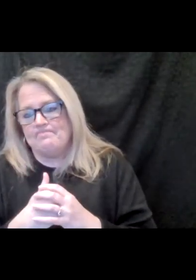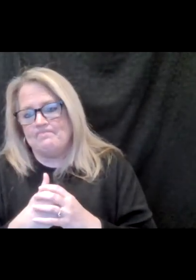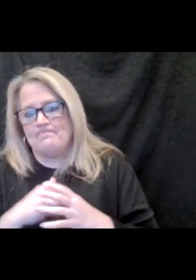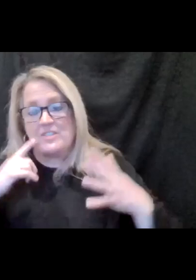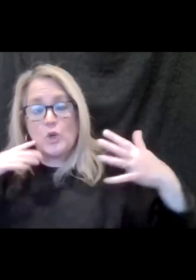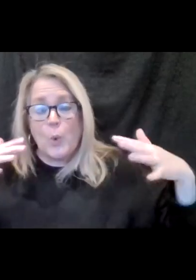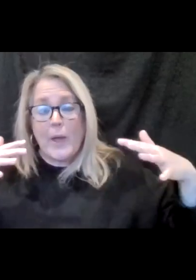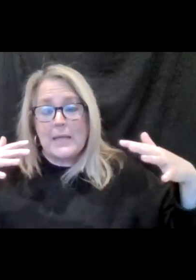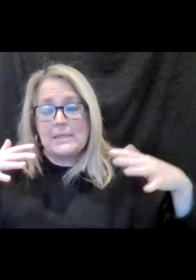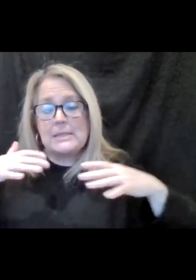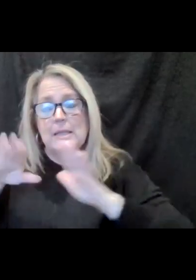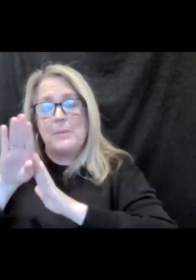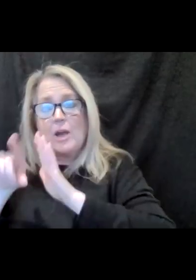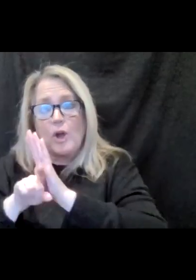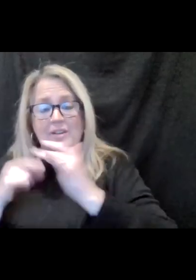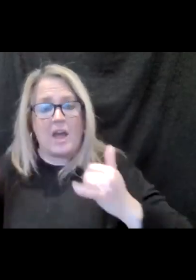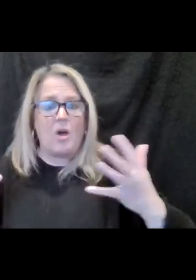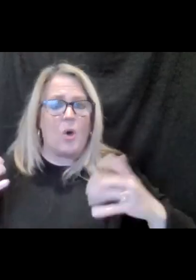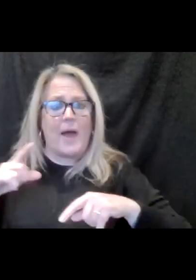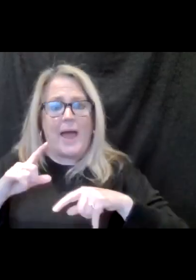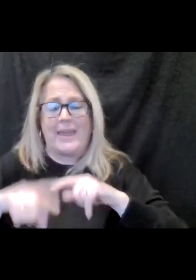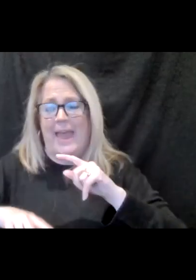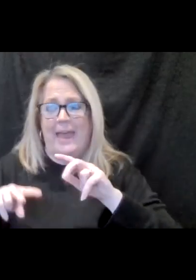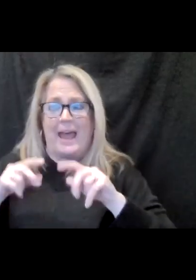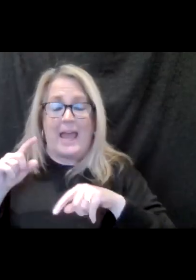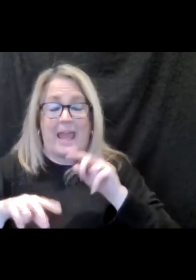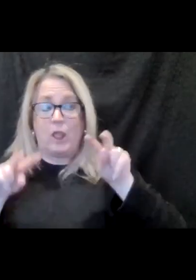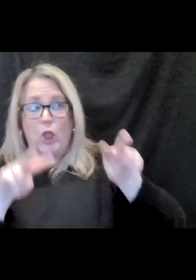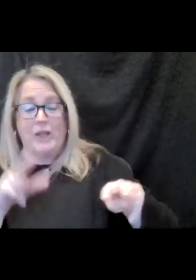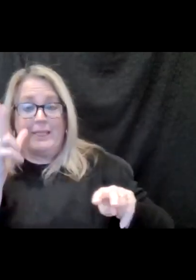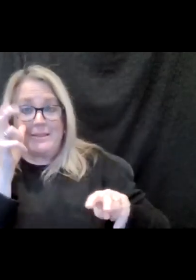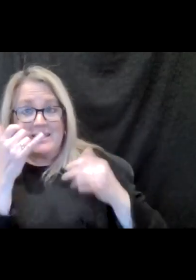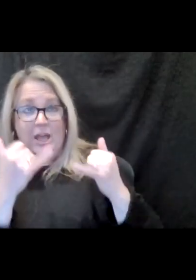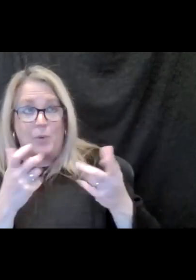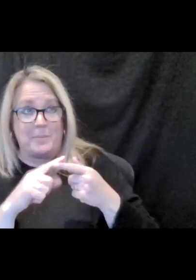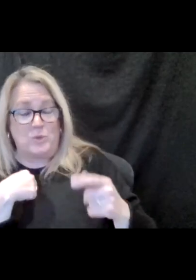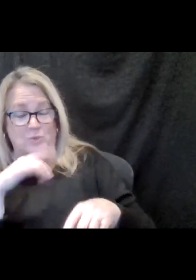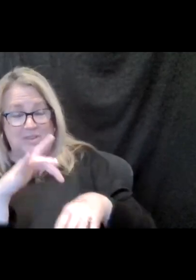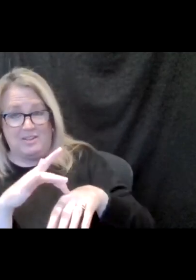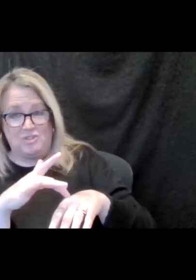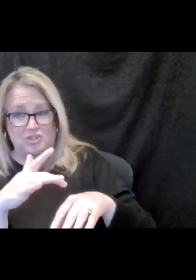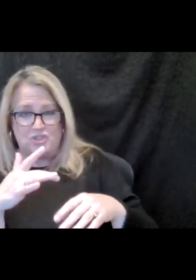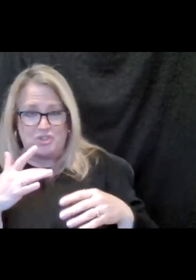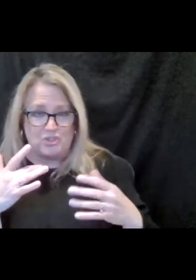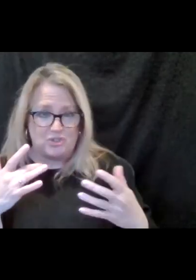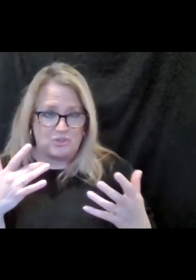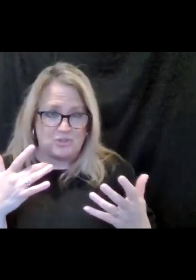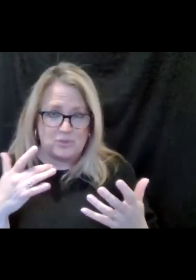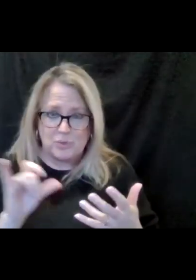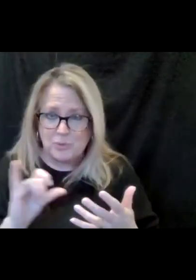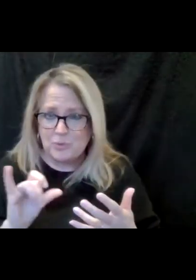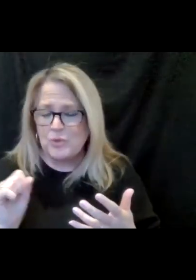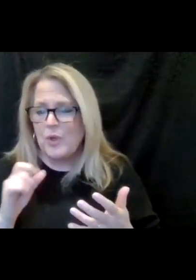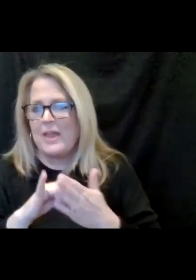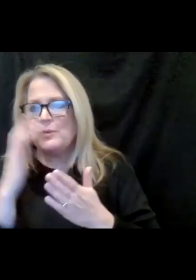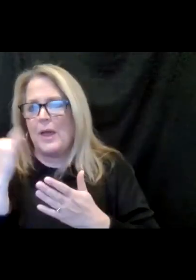noise all of a sudden in the background and, oh, I can't look and listen. So now you want me to touch, like around that too? So that's why